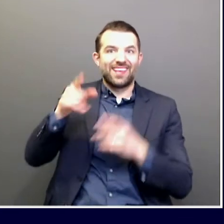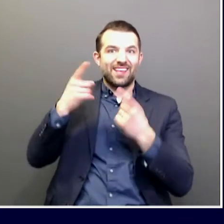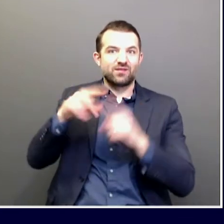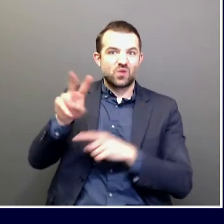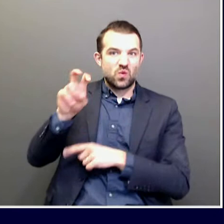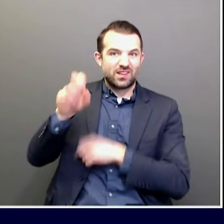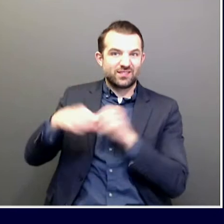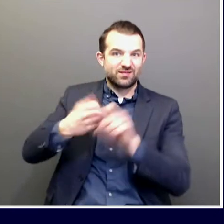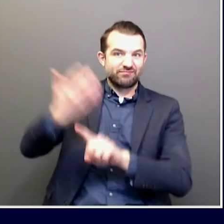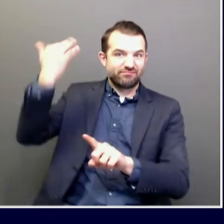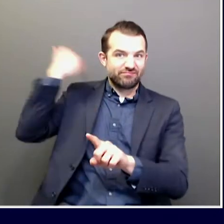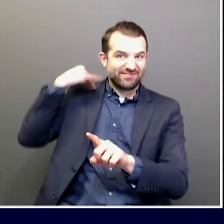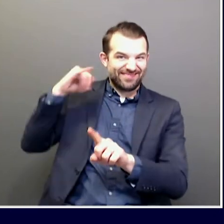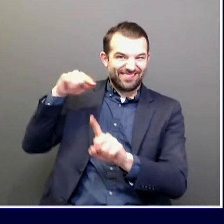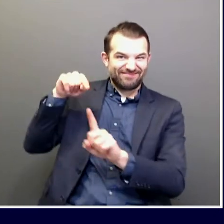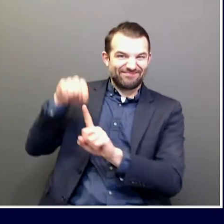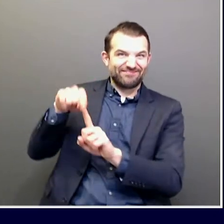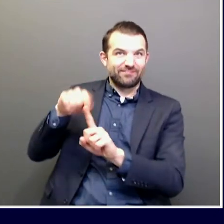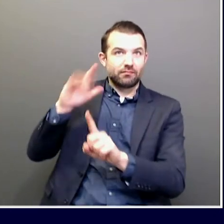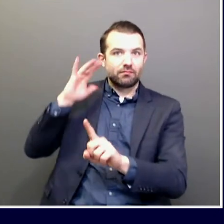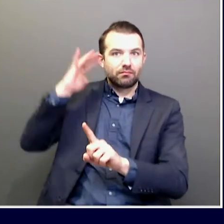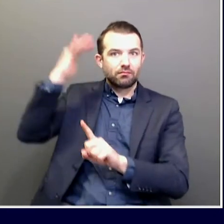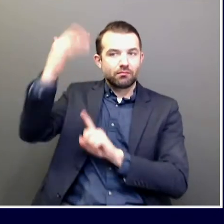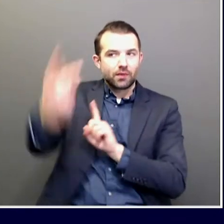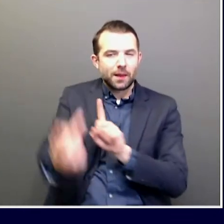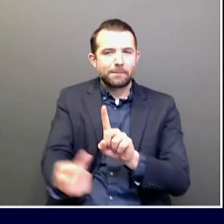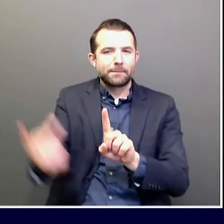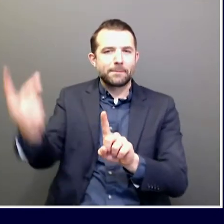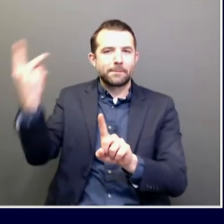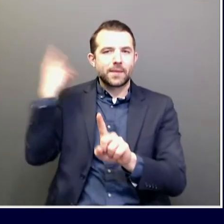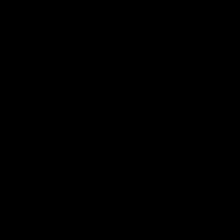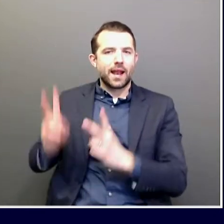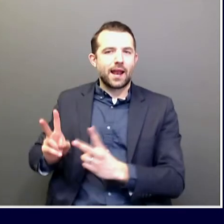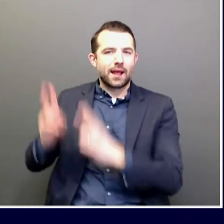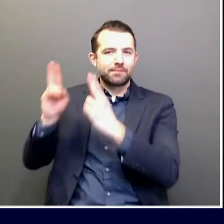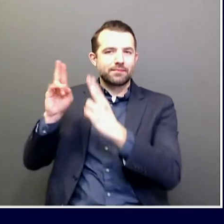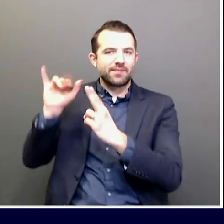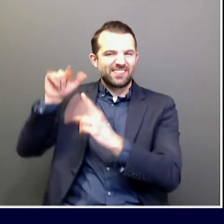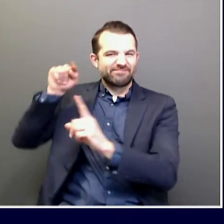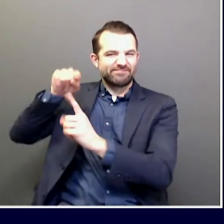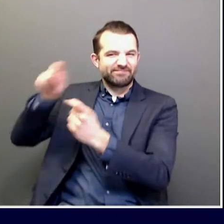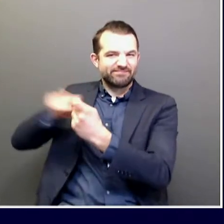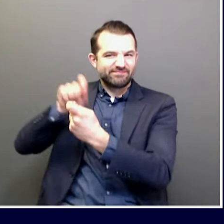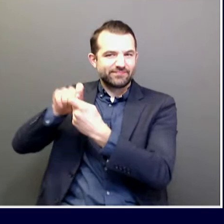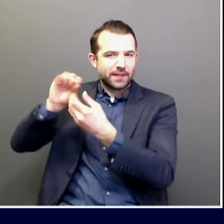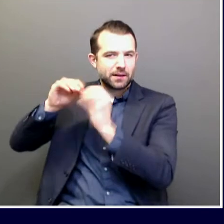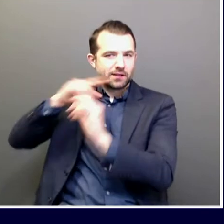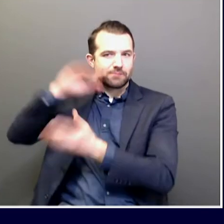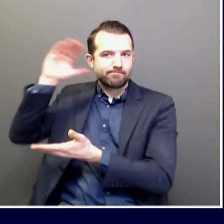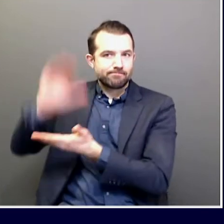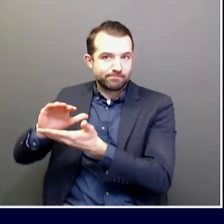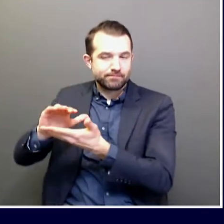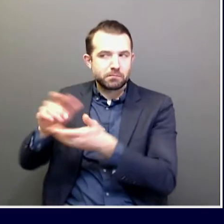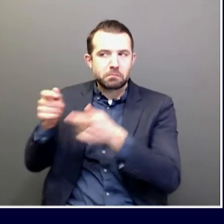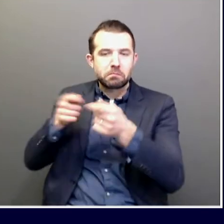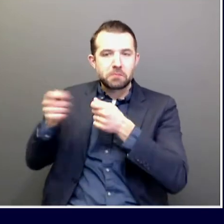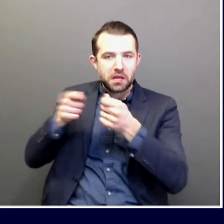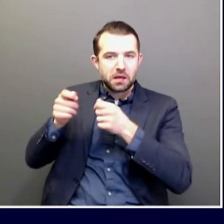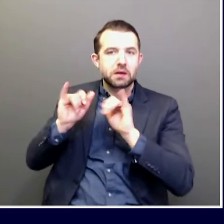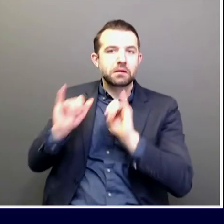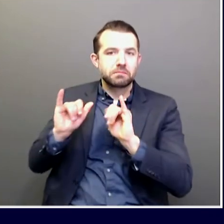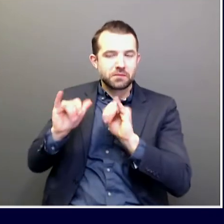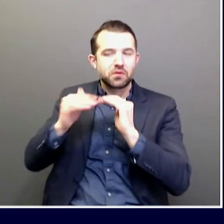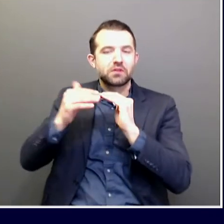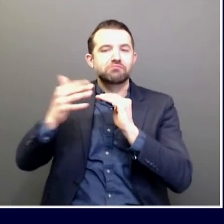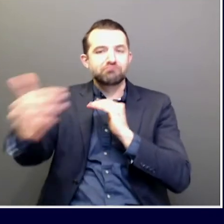relation to where they were before. Okay, thank you. Let me go to Patty White next. Thanks, Dr.